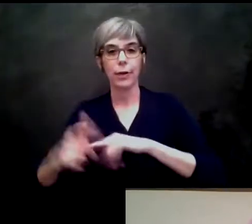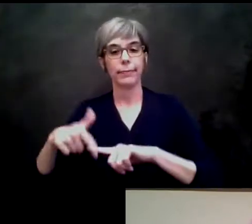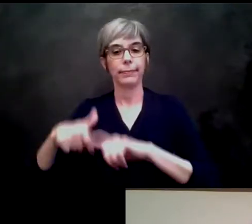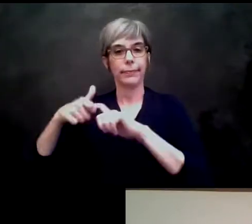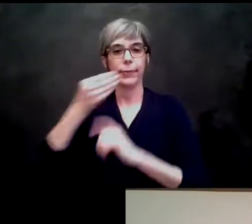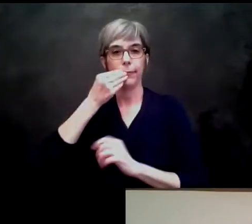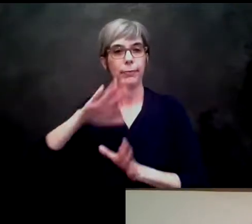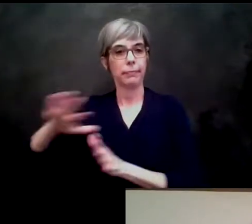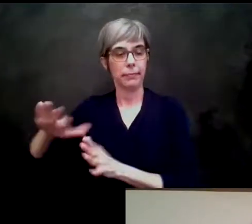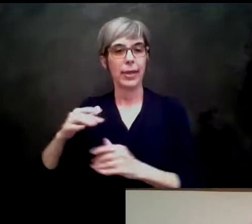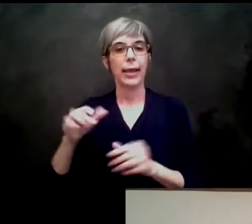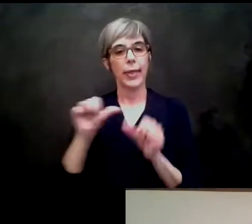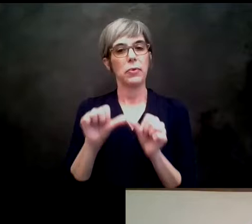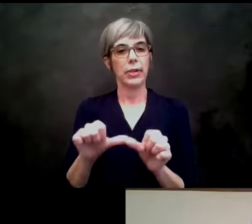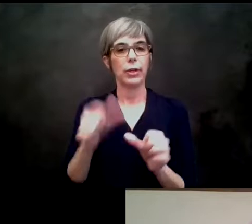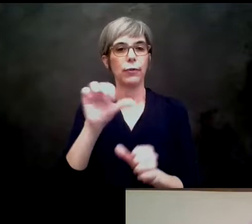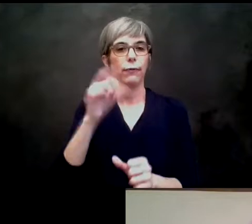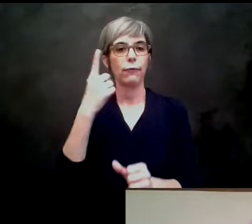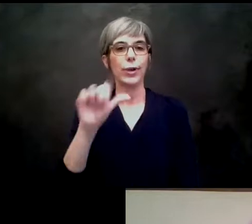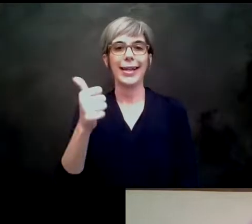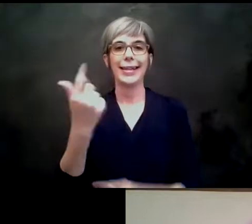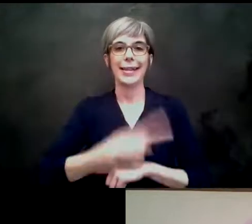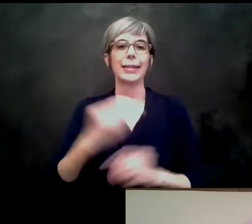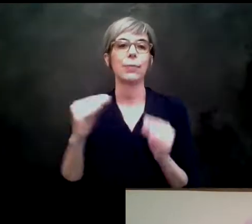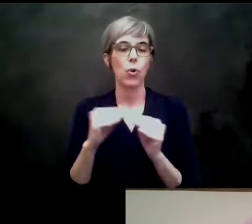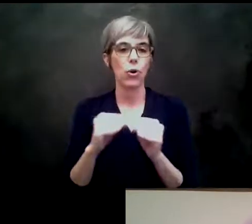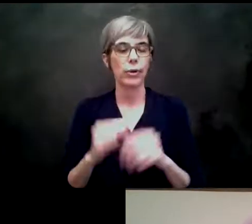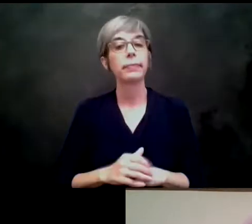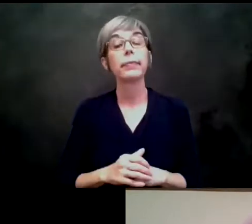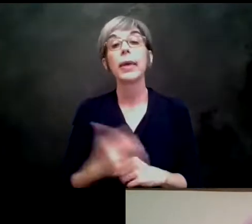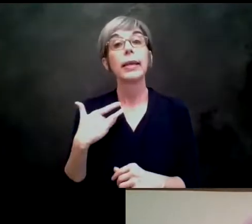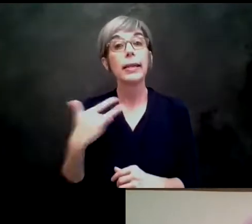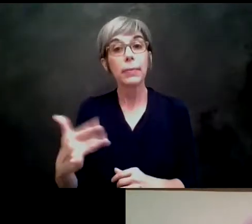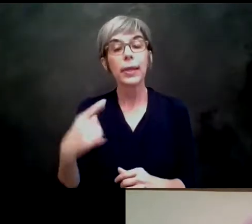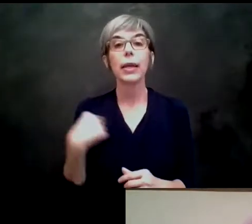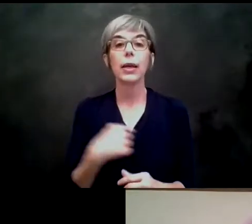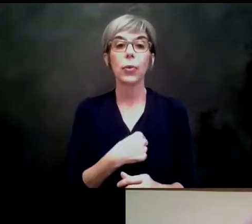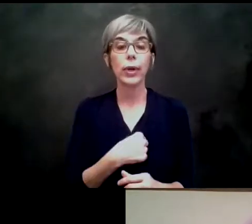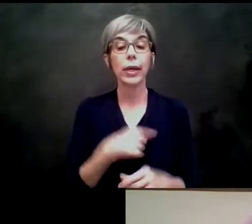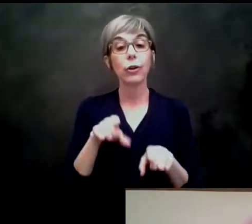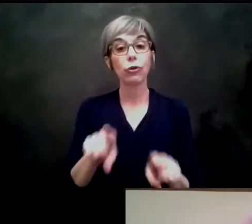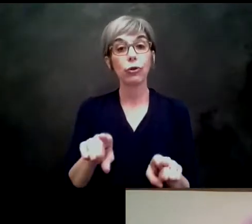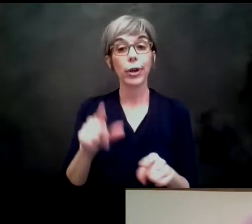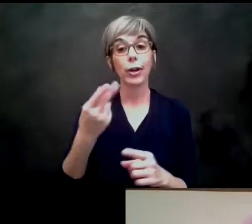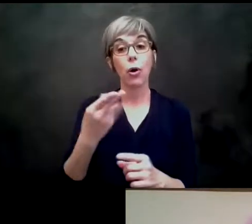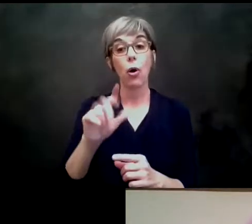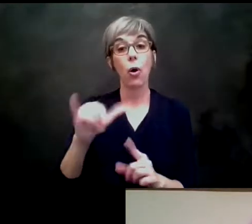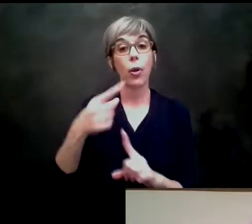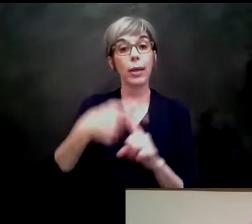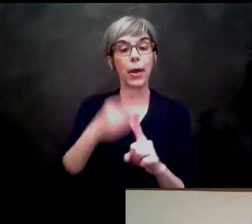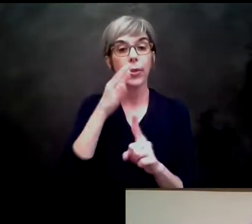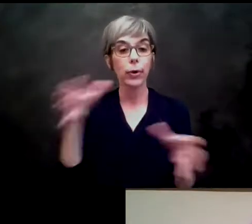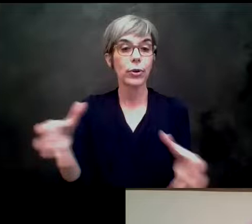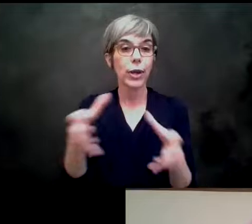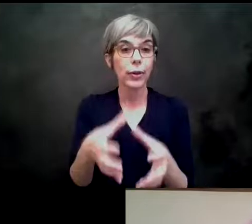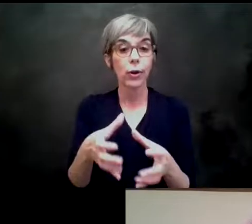fast. We traditionally gather together and have fast-breaking meals with